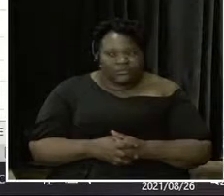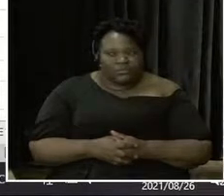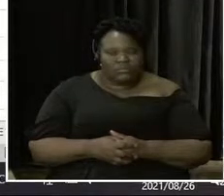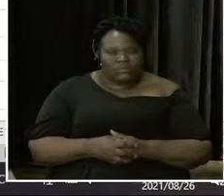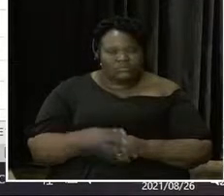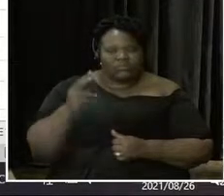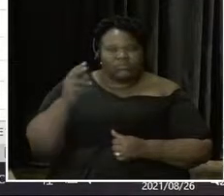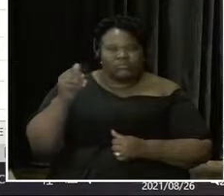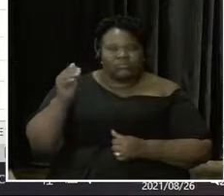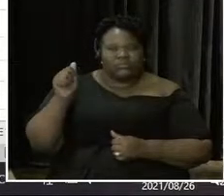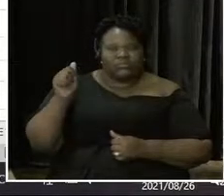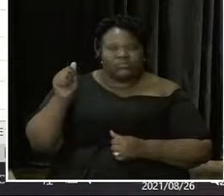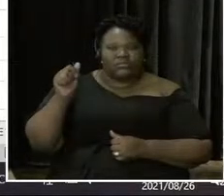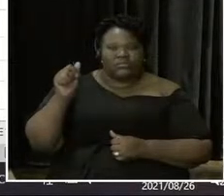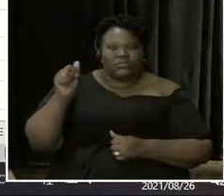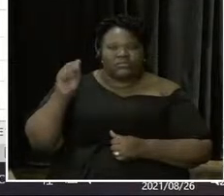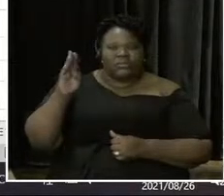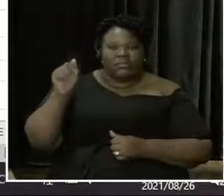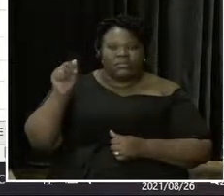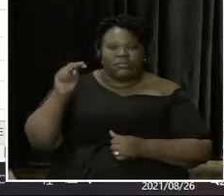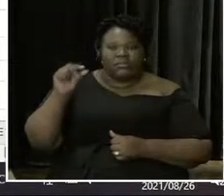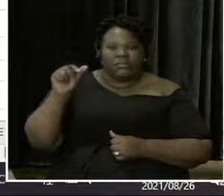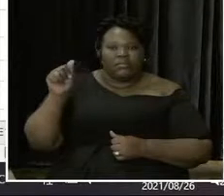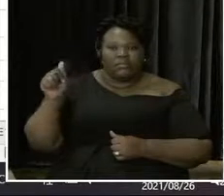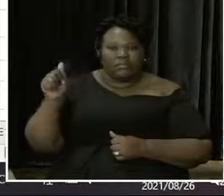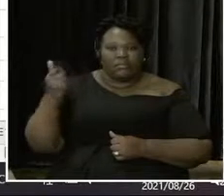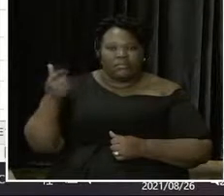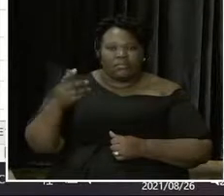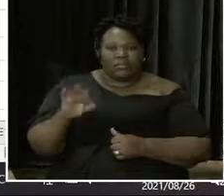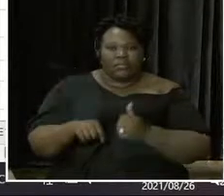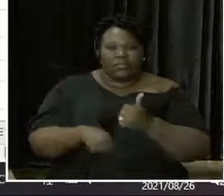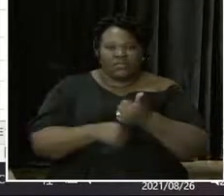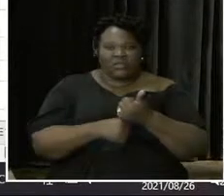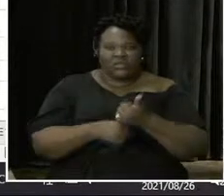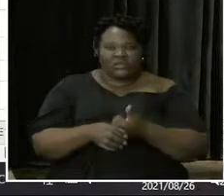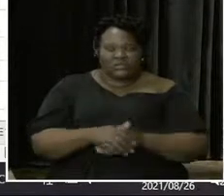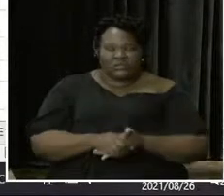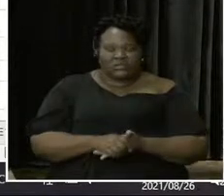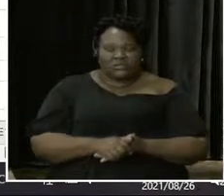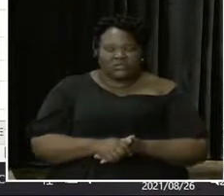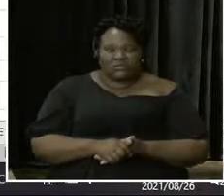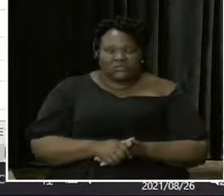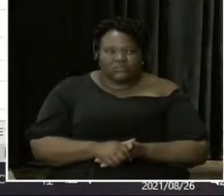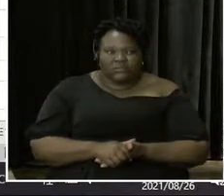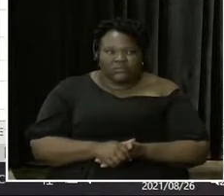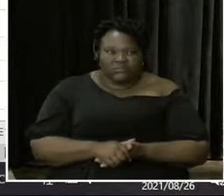Mabanga supports, is for the recommendation.